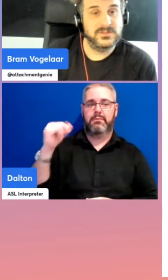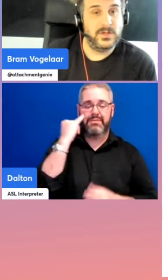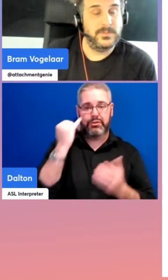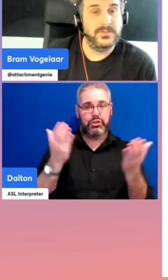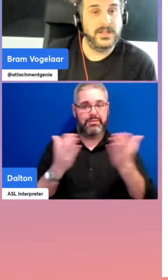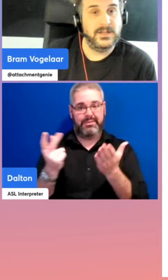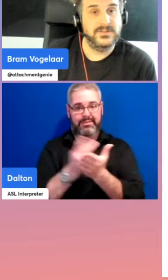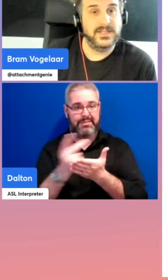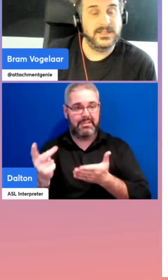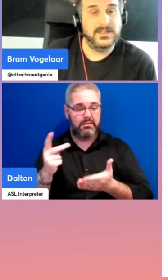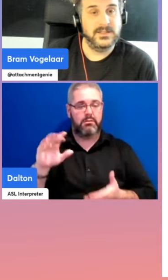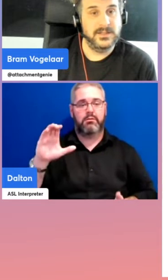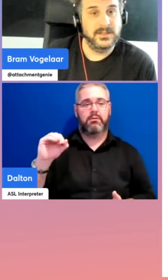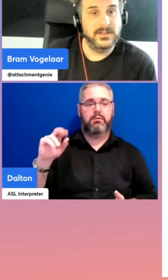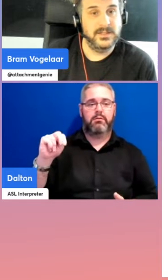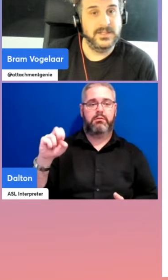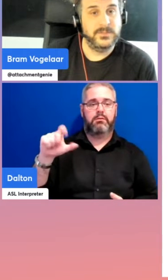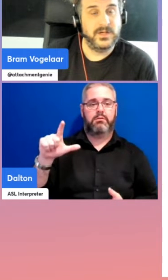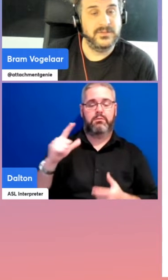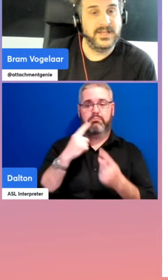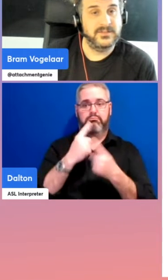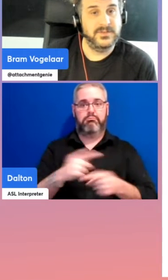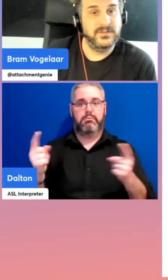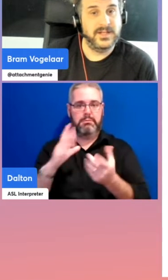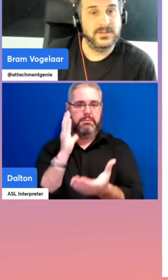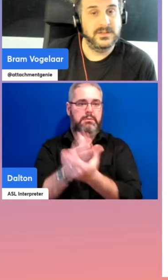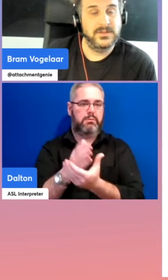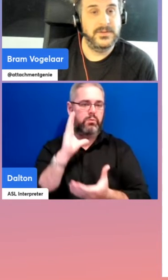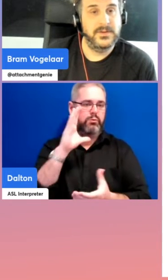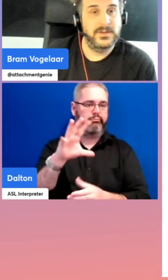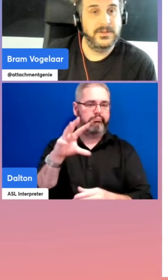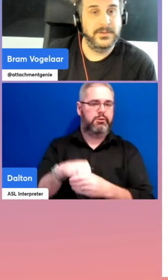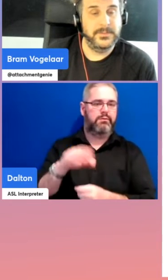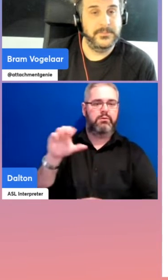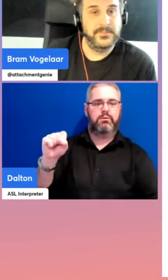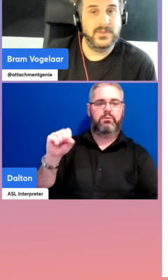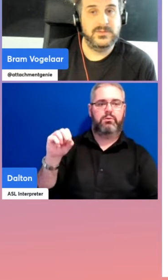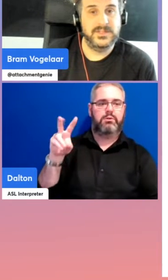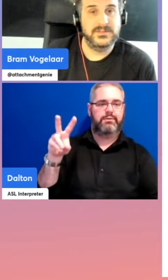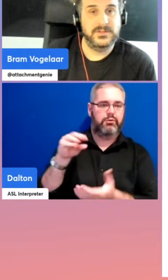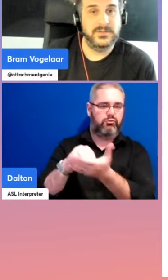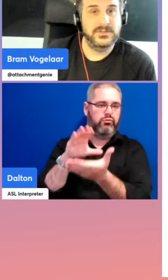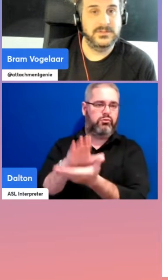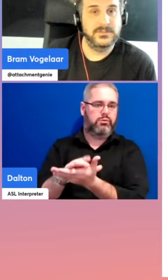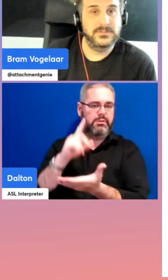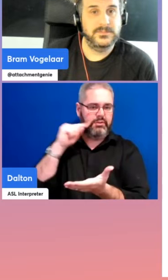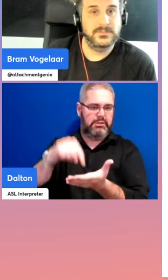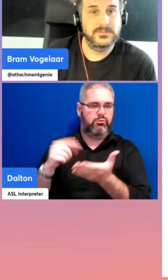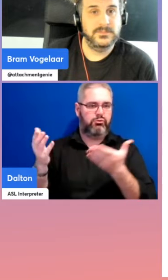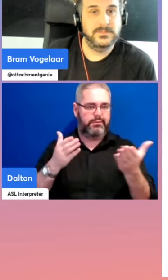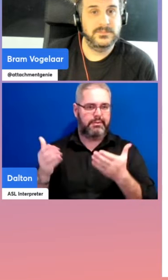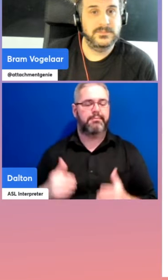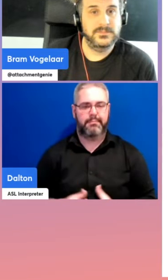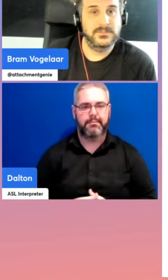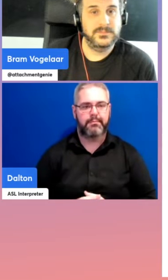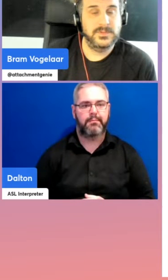Consul will stop announcing it as part of the SOV record for this service.